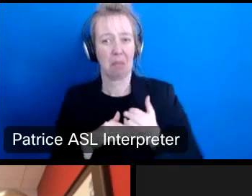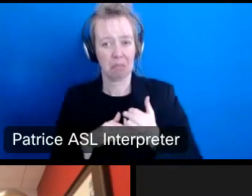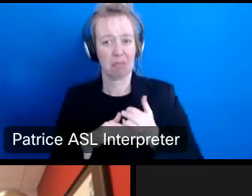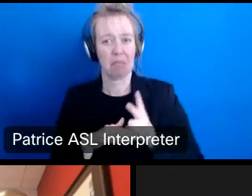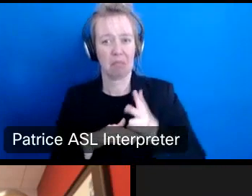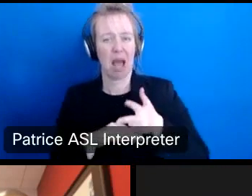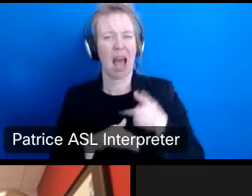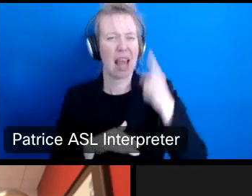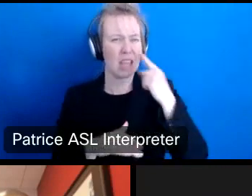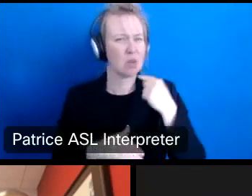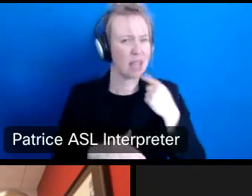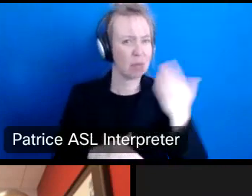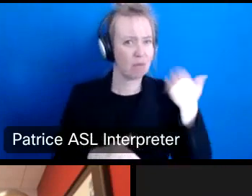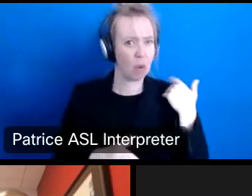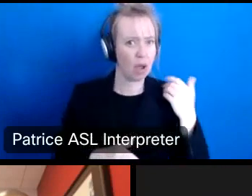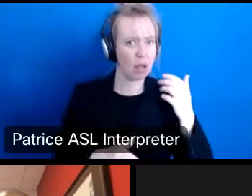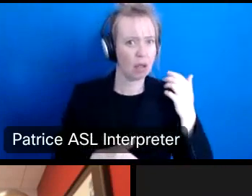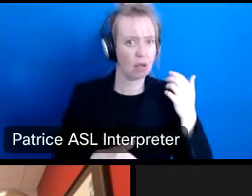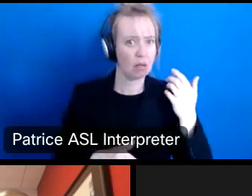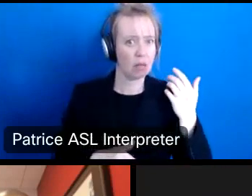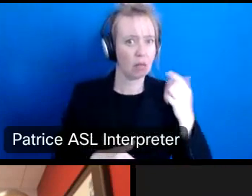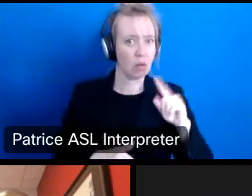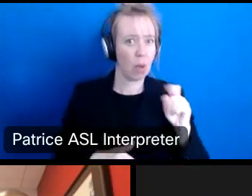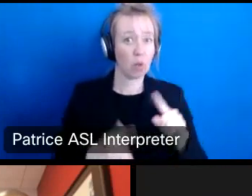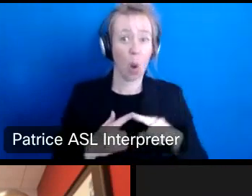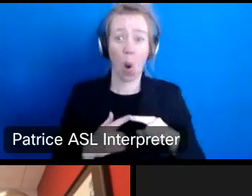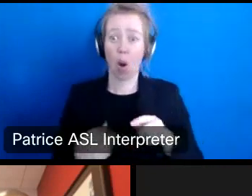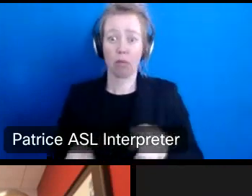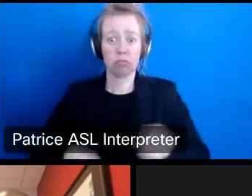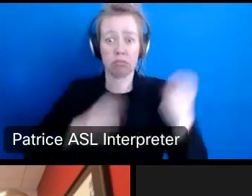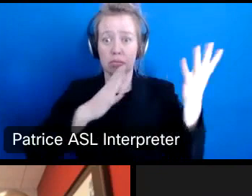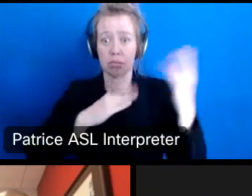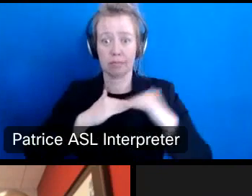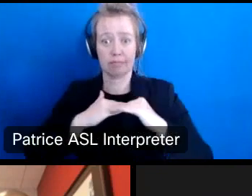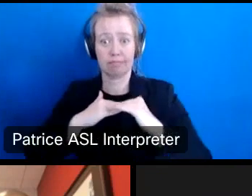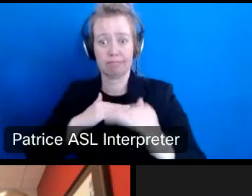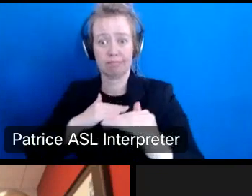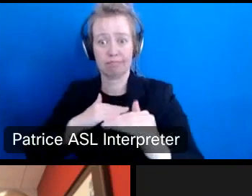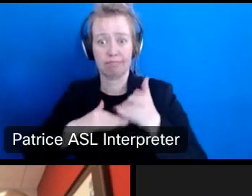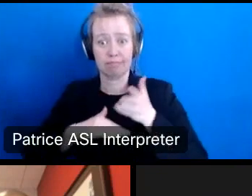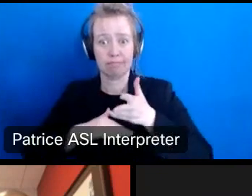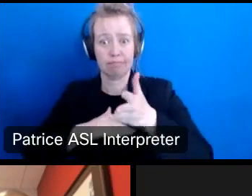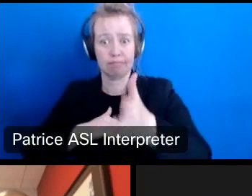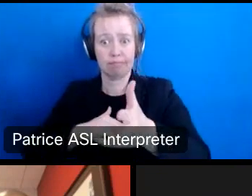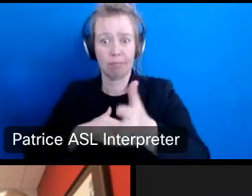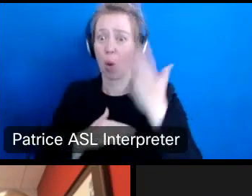prior question, or actually removed, because I've heard a number of complaints